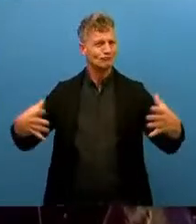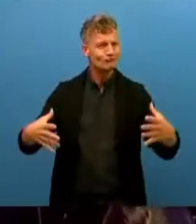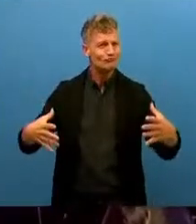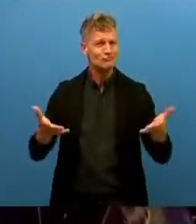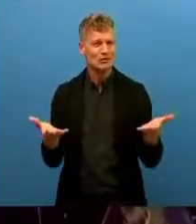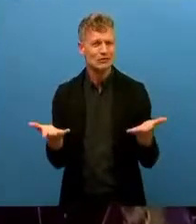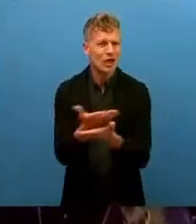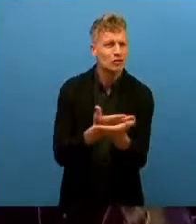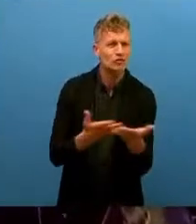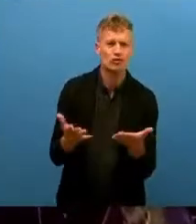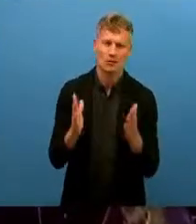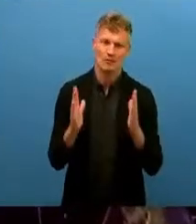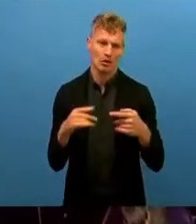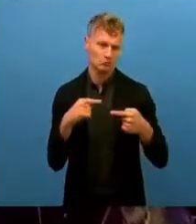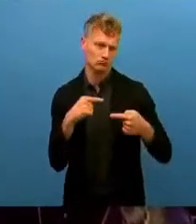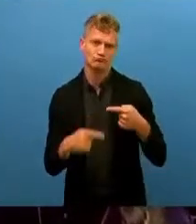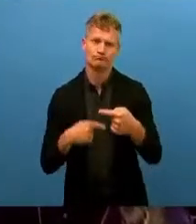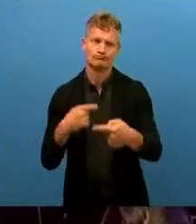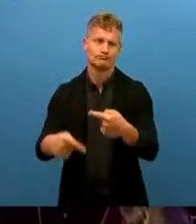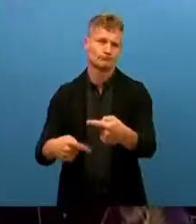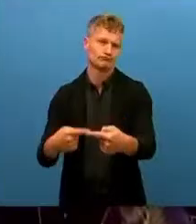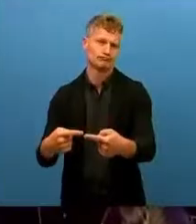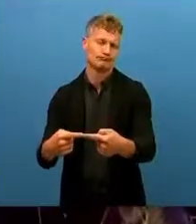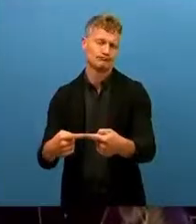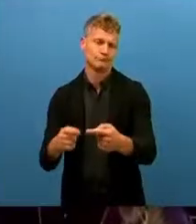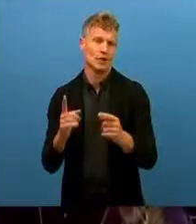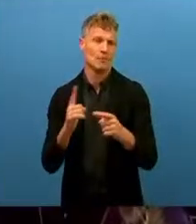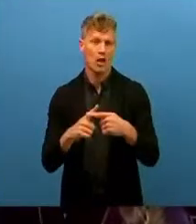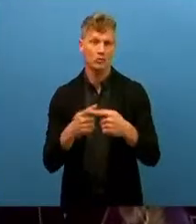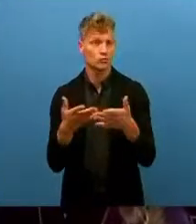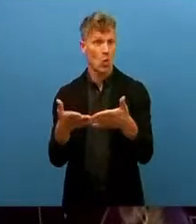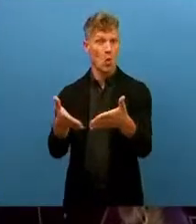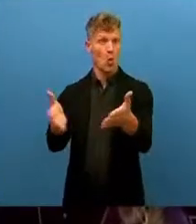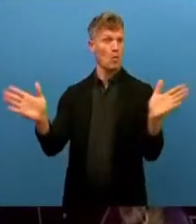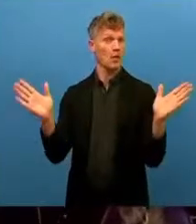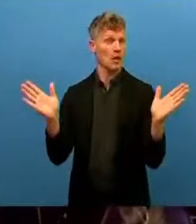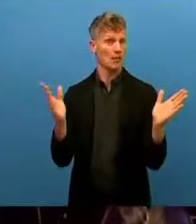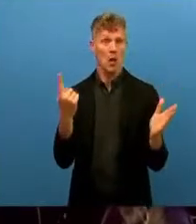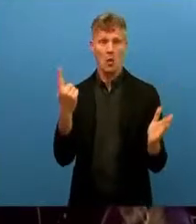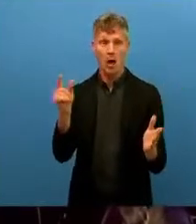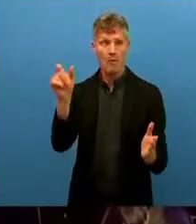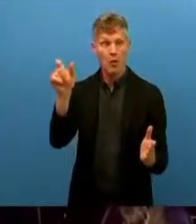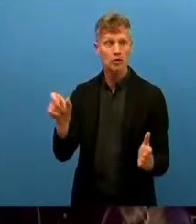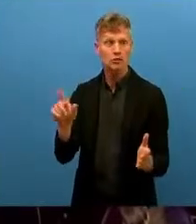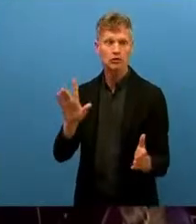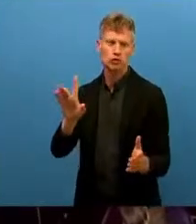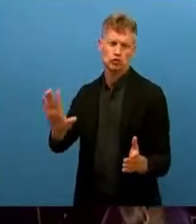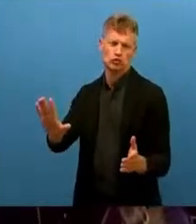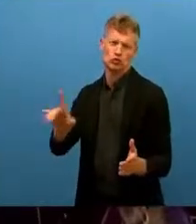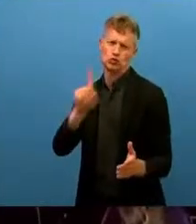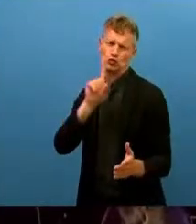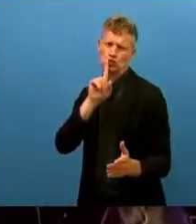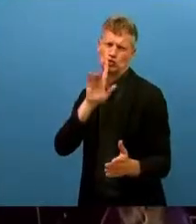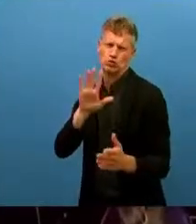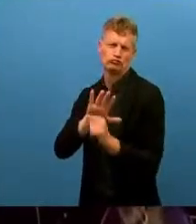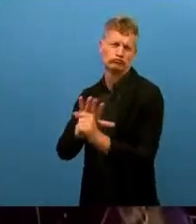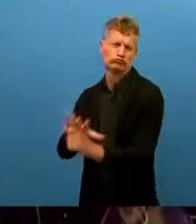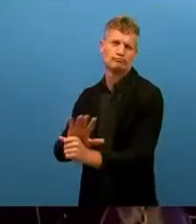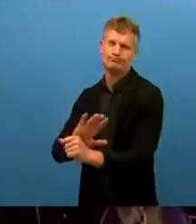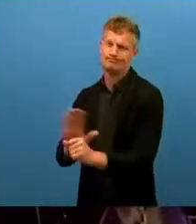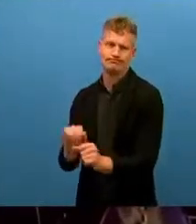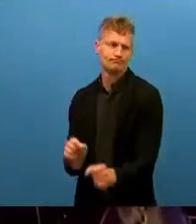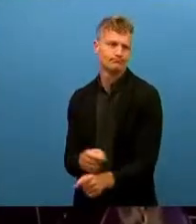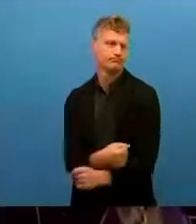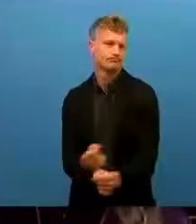voices are heard, and that this is done in an environment of mutual respect, always ensuring